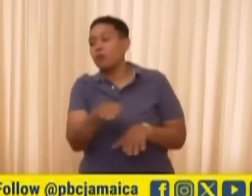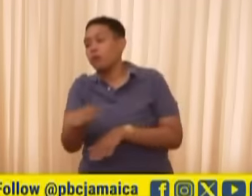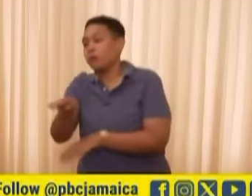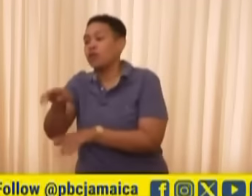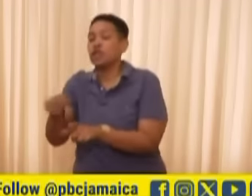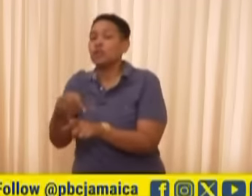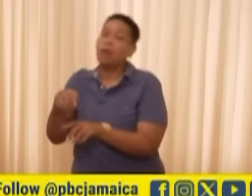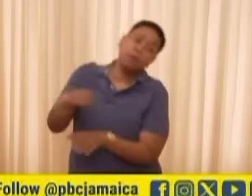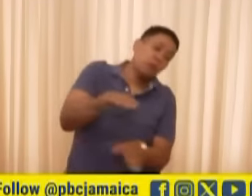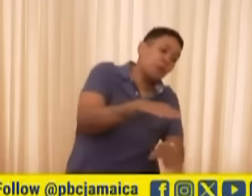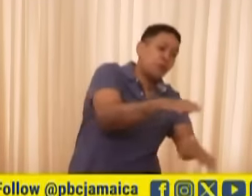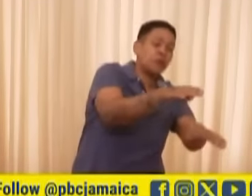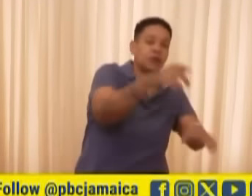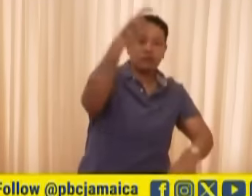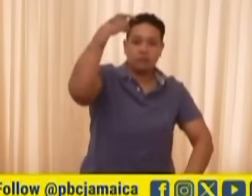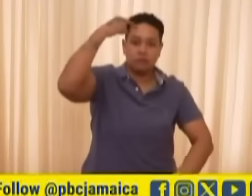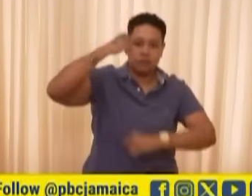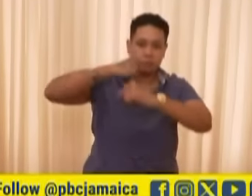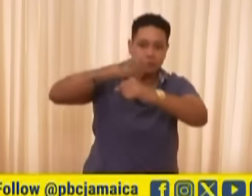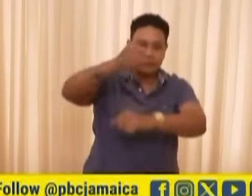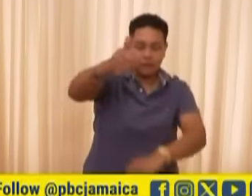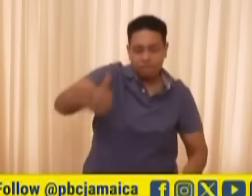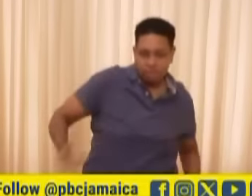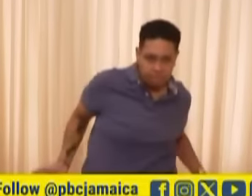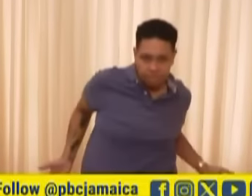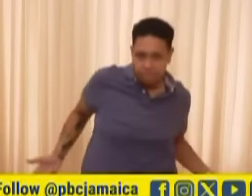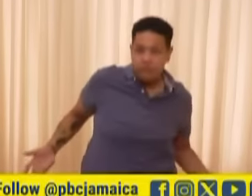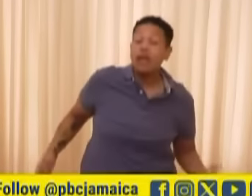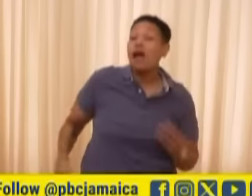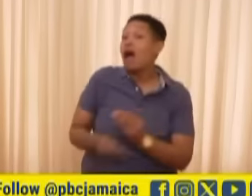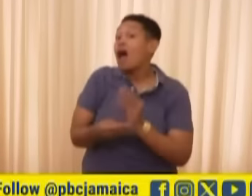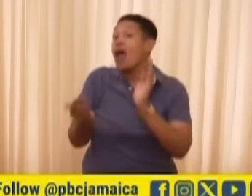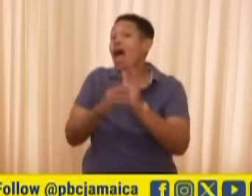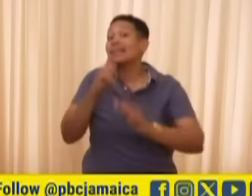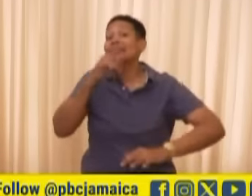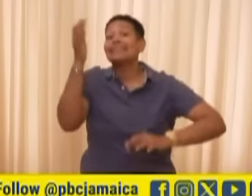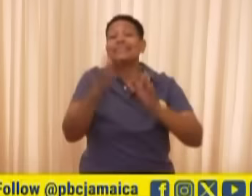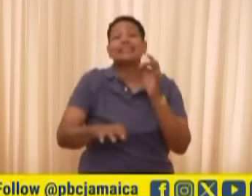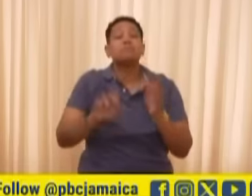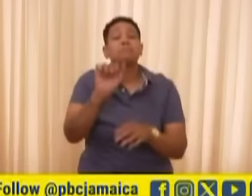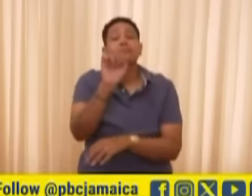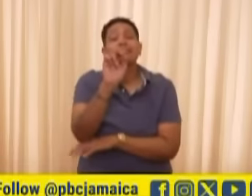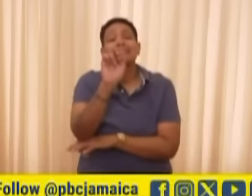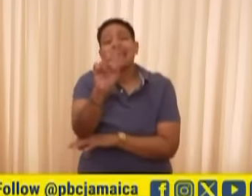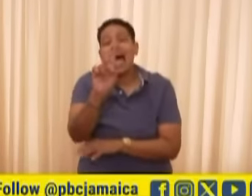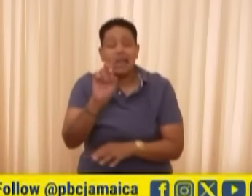want to take protective measures. And again, simple sandbagging